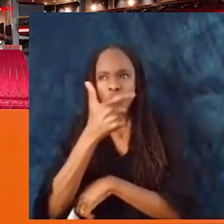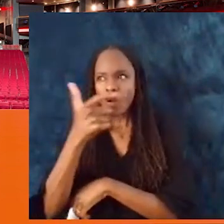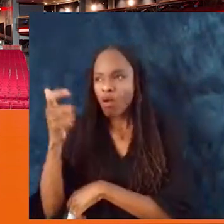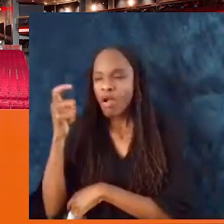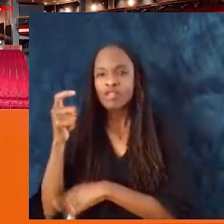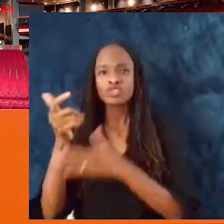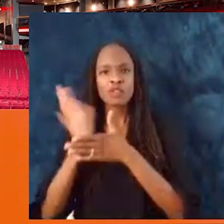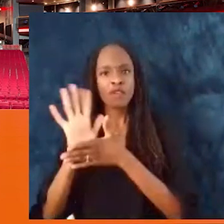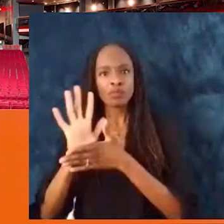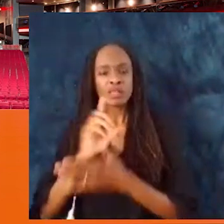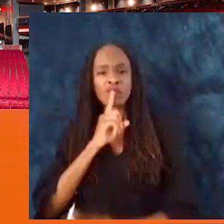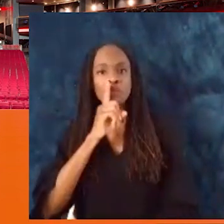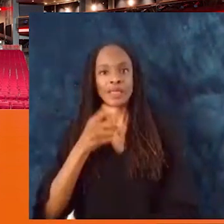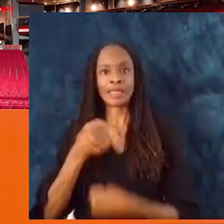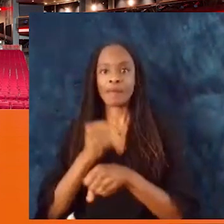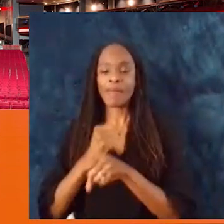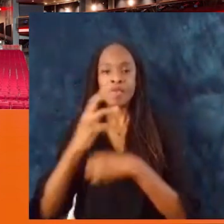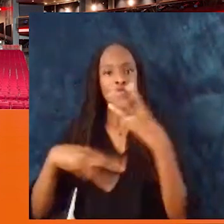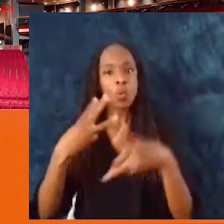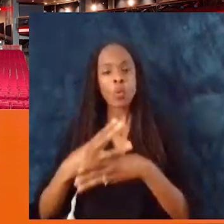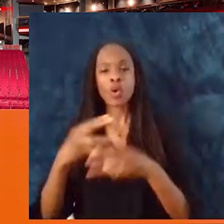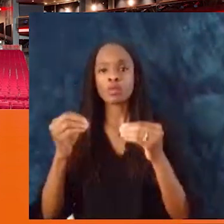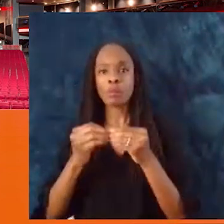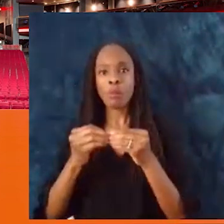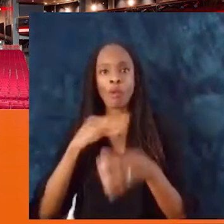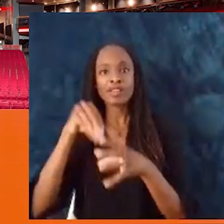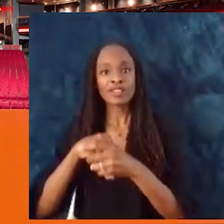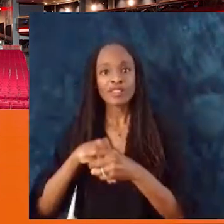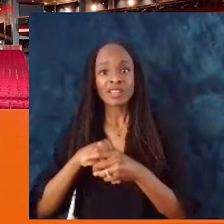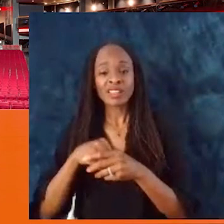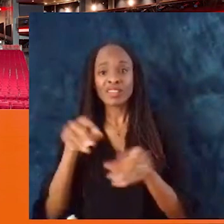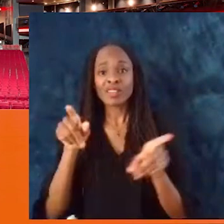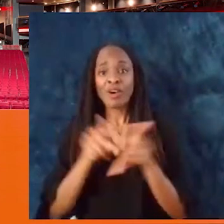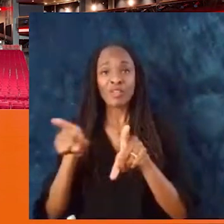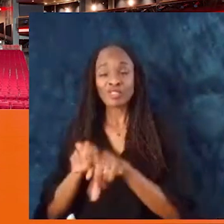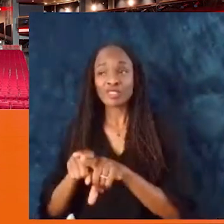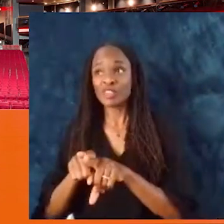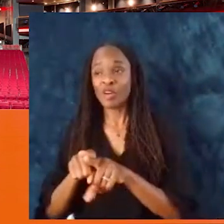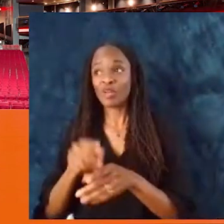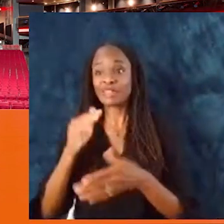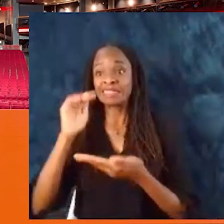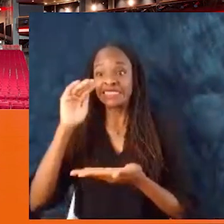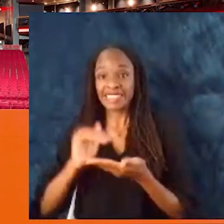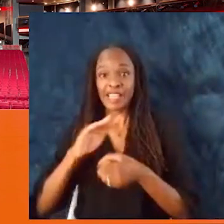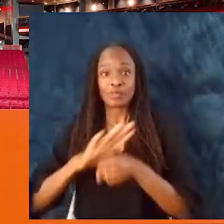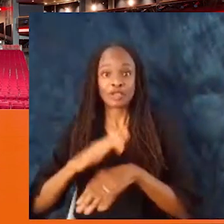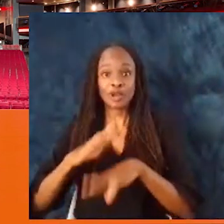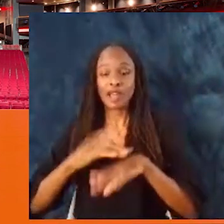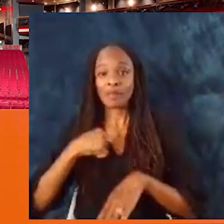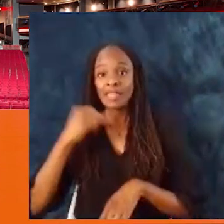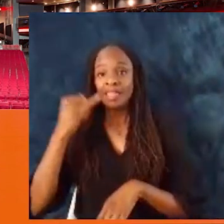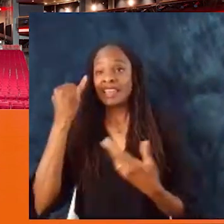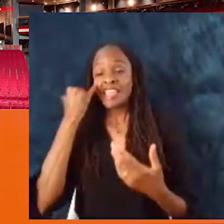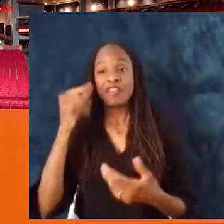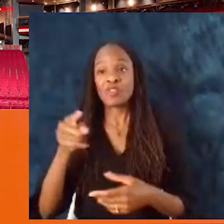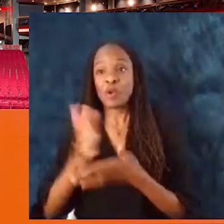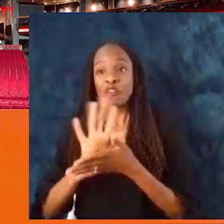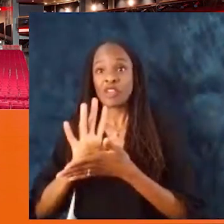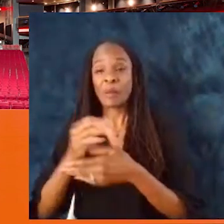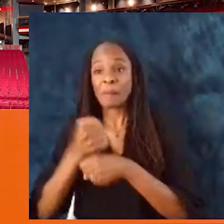and truly make the world more inclusive. Plus, they take some of the heat off of me, because if you're a filmmaker and you don't win tonight, it's not my